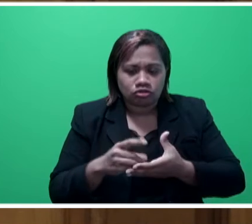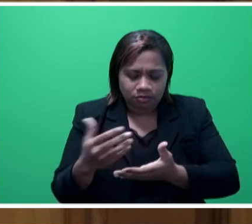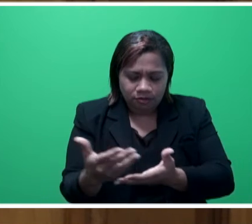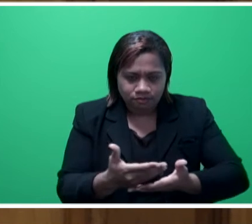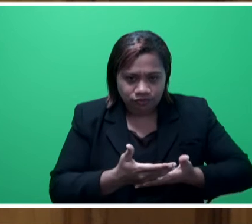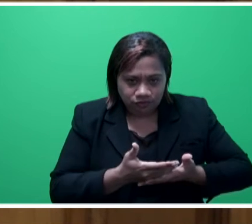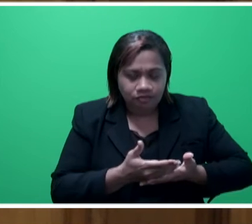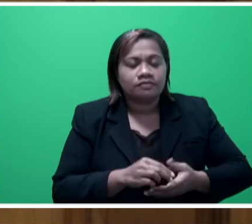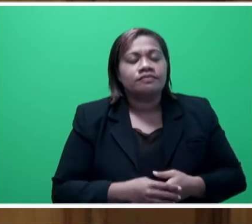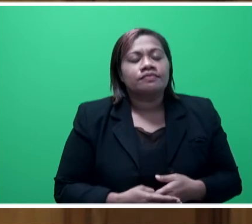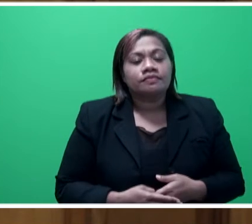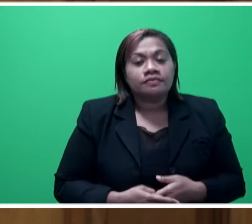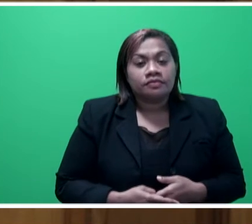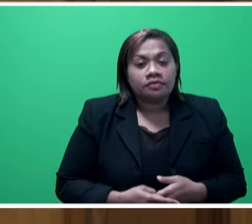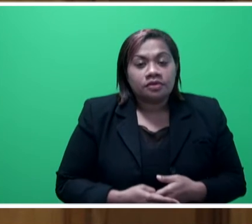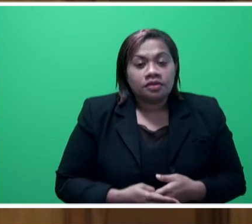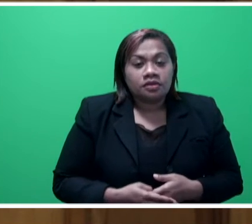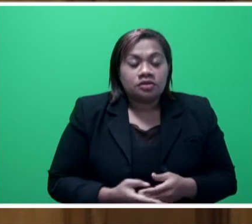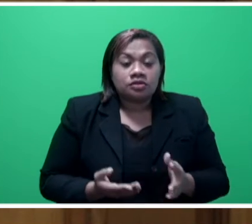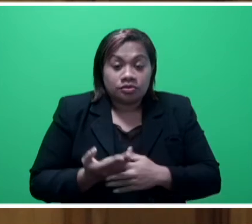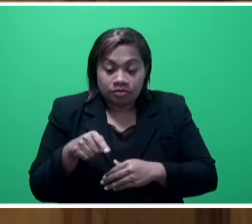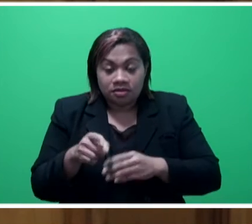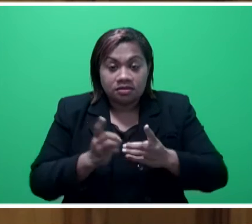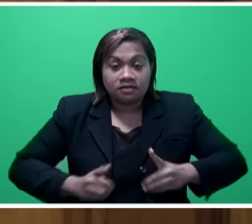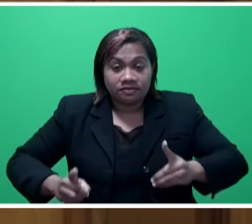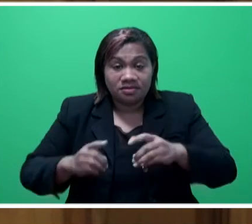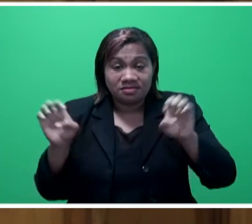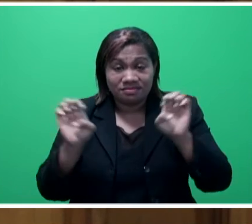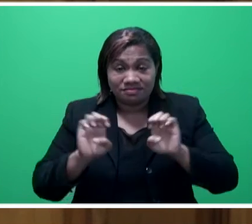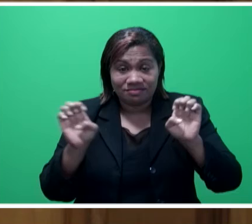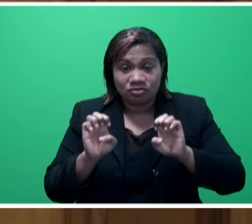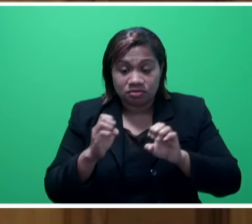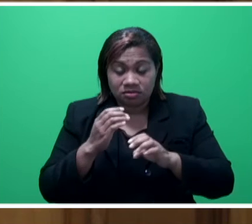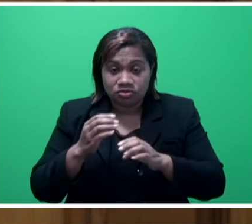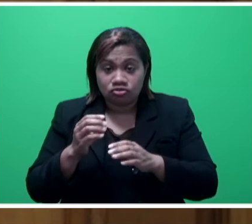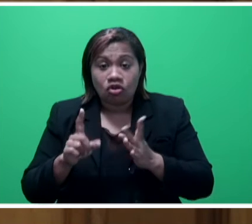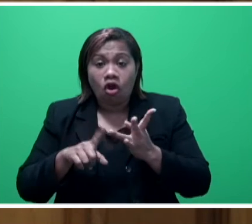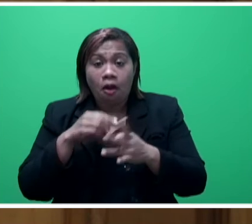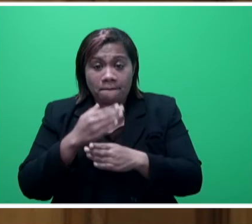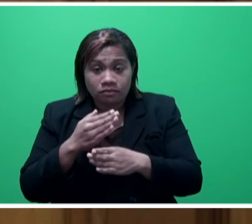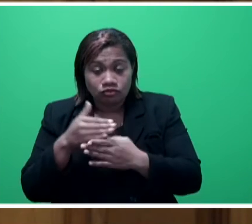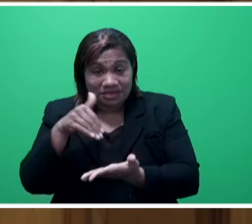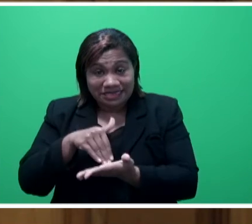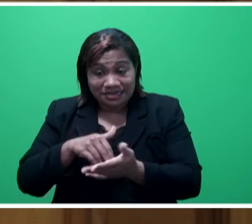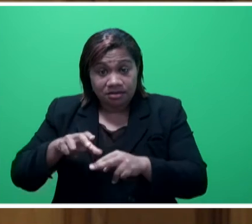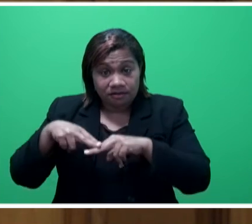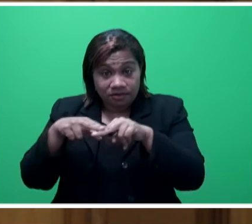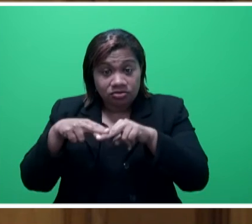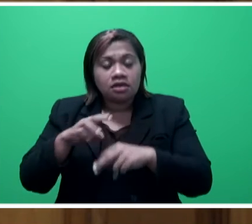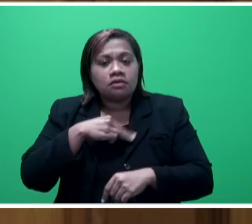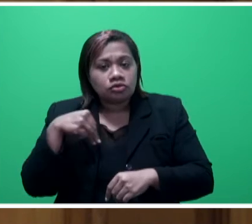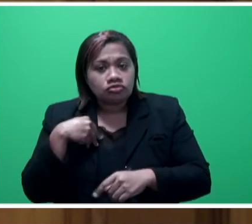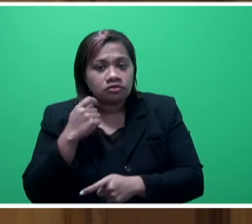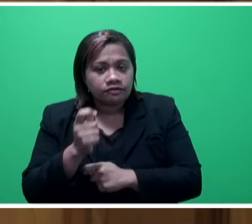Additionally, Honourable Speaker, sir, through the Divisional Emergency Operations Centres across Fiji, the Ministry of Fisheries also renders support to